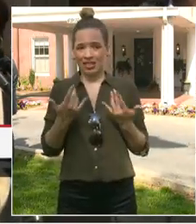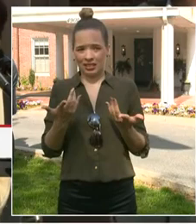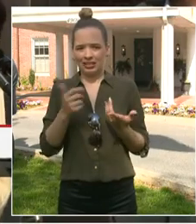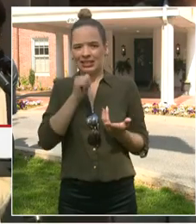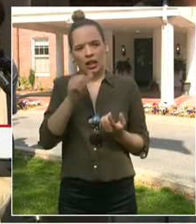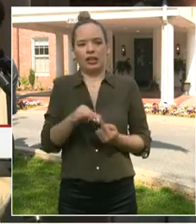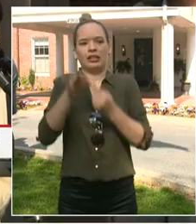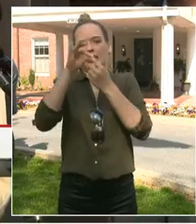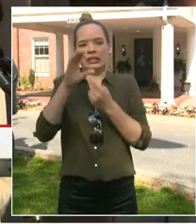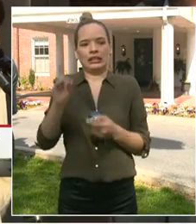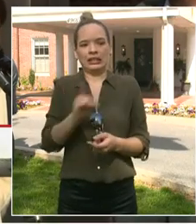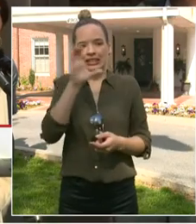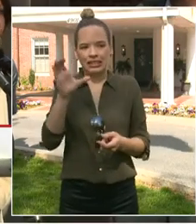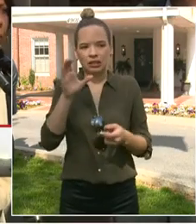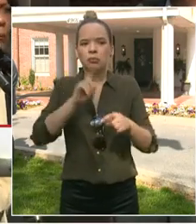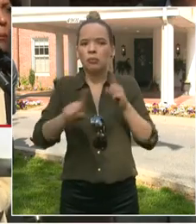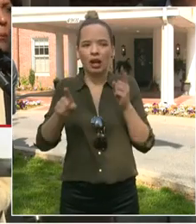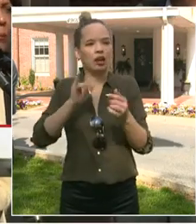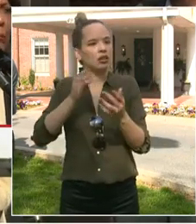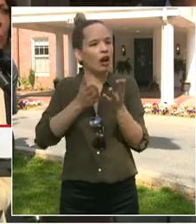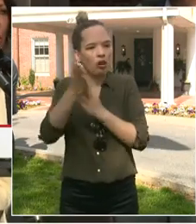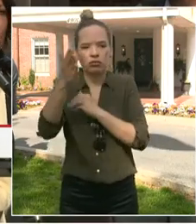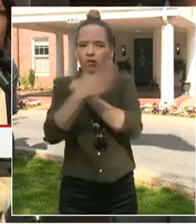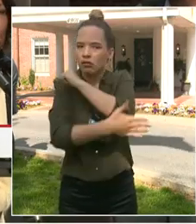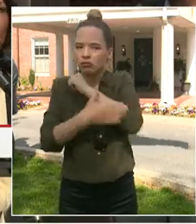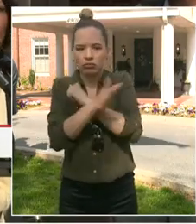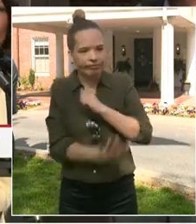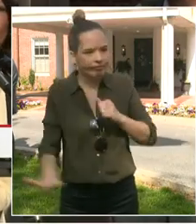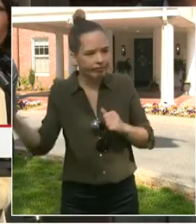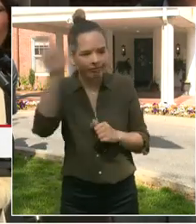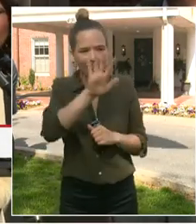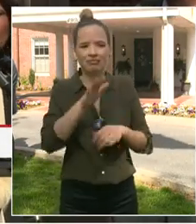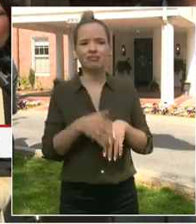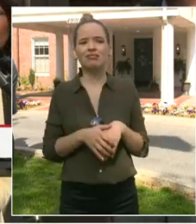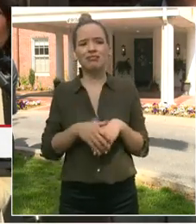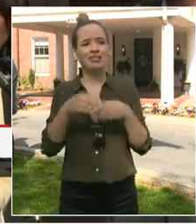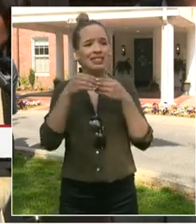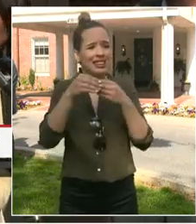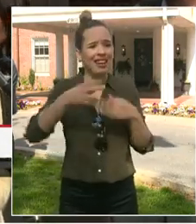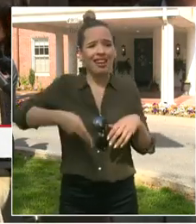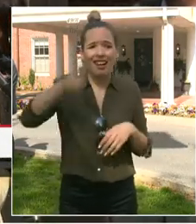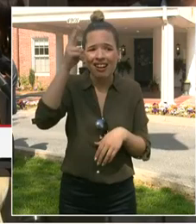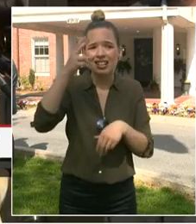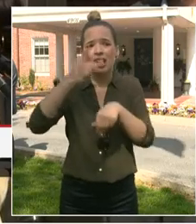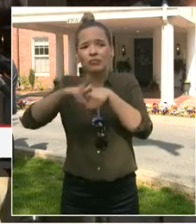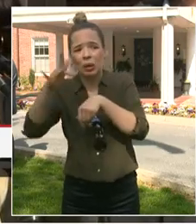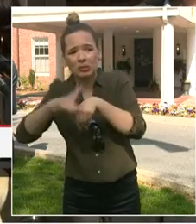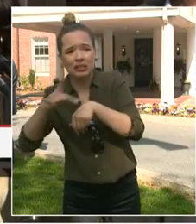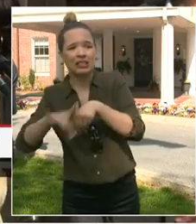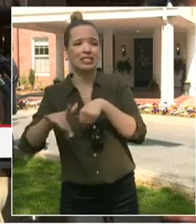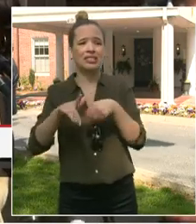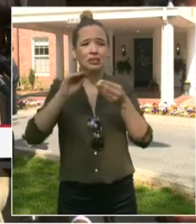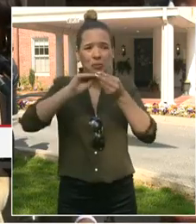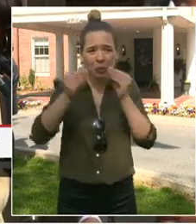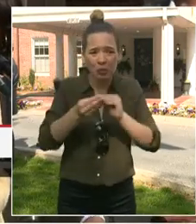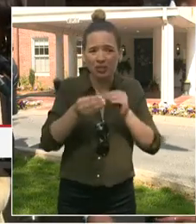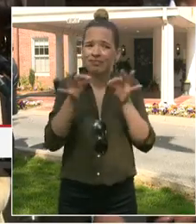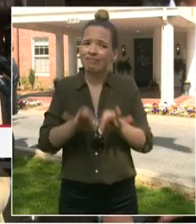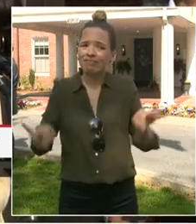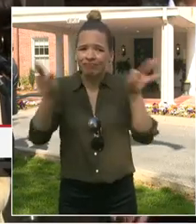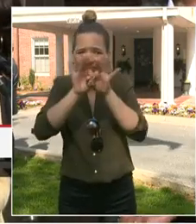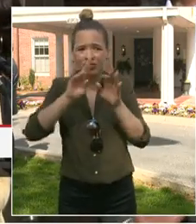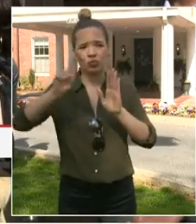it's happening across the country. And it's led to high vacancy rates in critical roles in our hospitals, our long-term